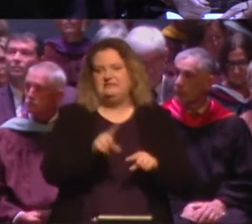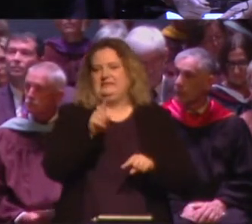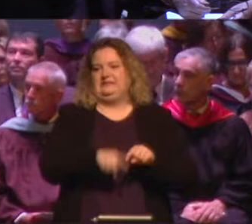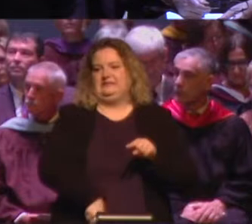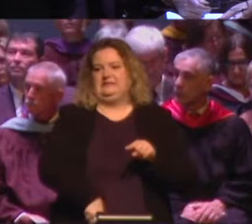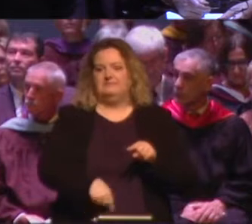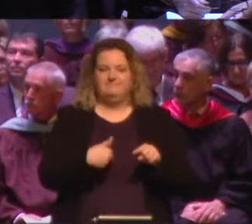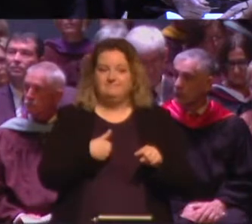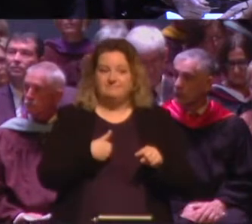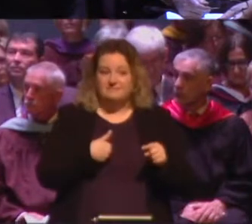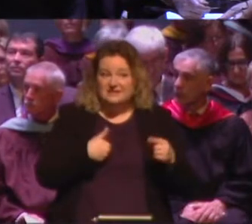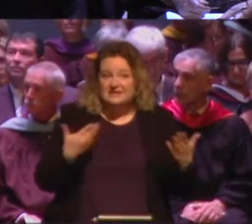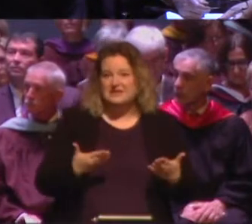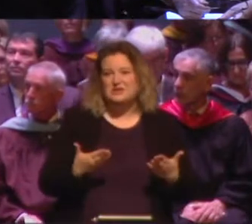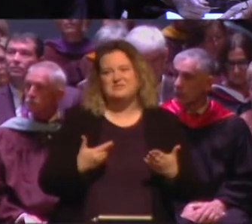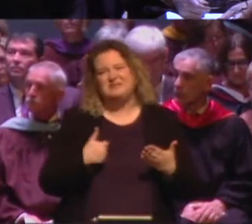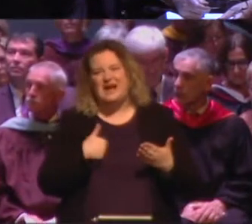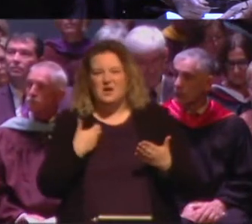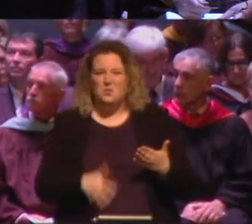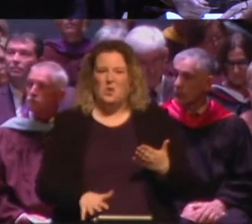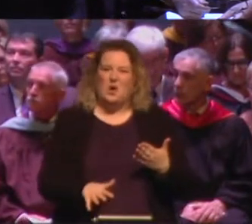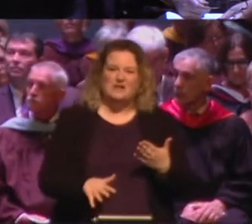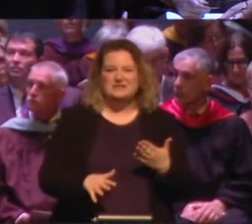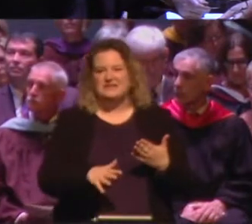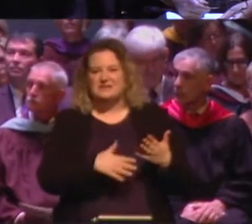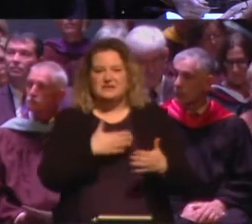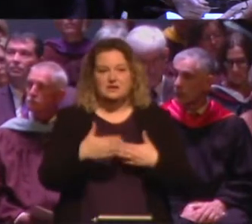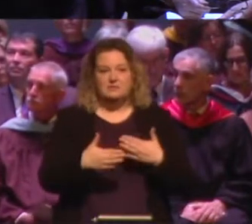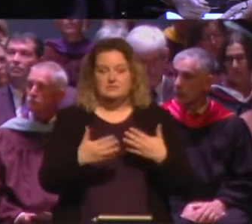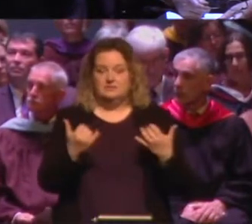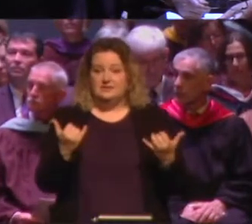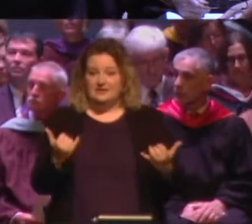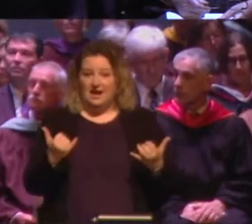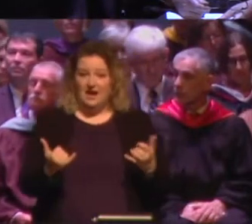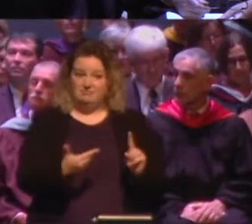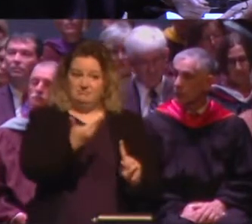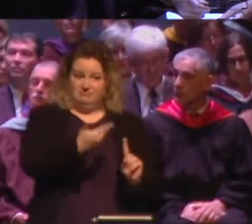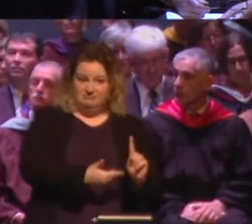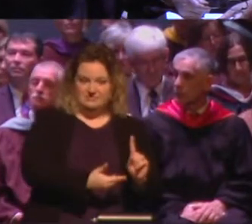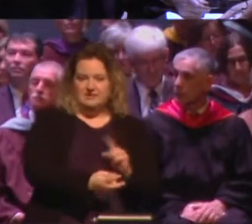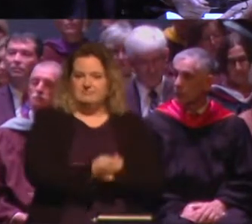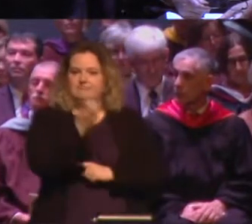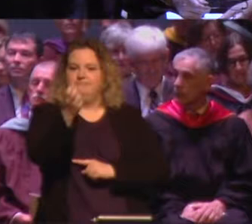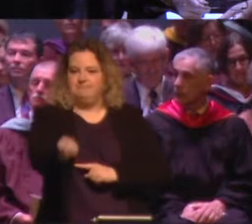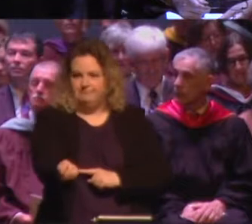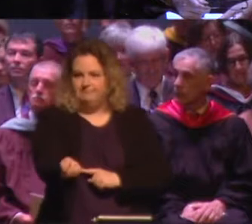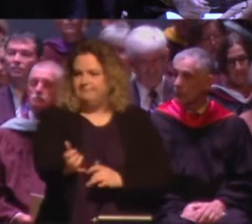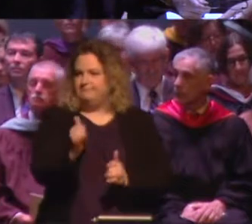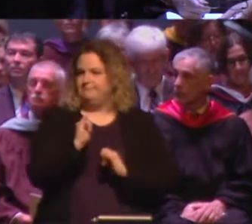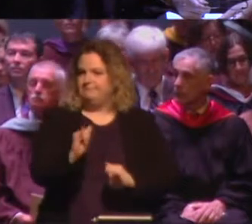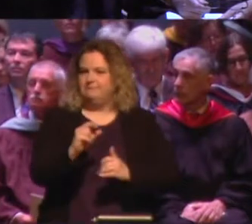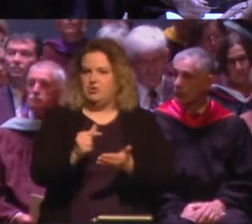don't want to be here." And today, she sits before me as one of your fellow graduates.